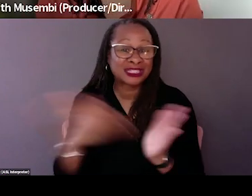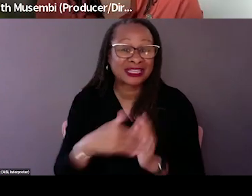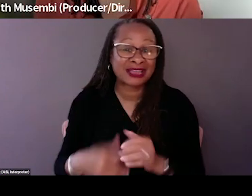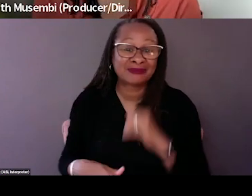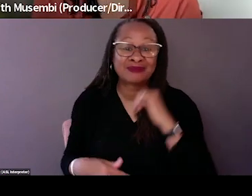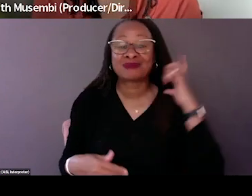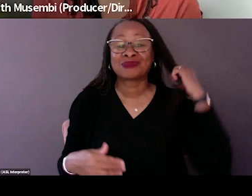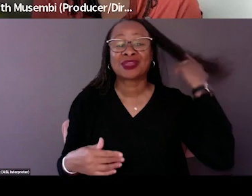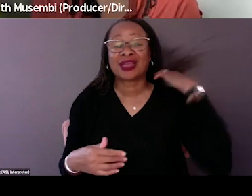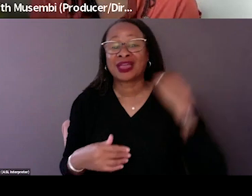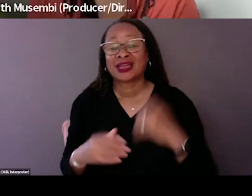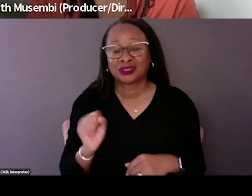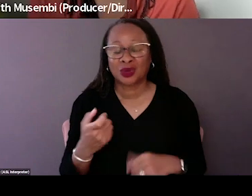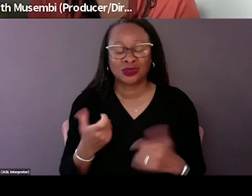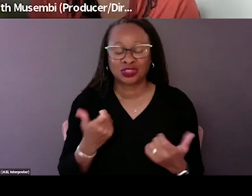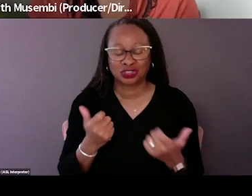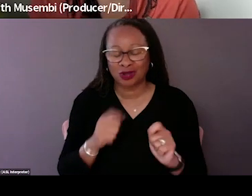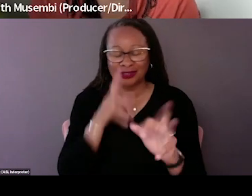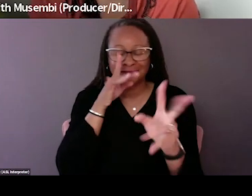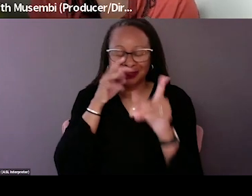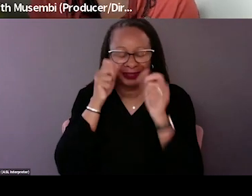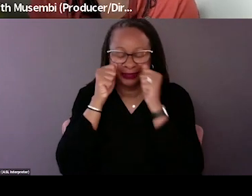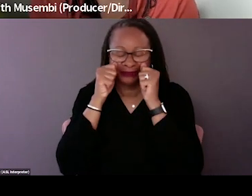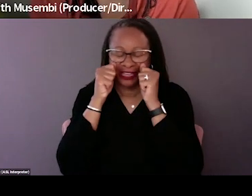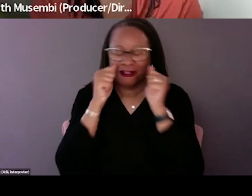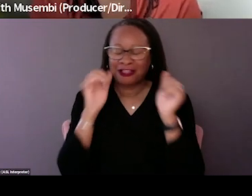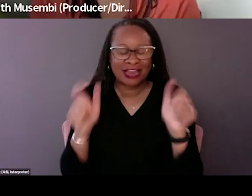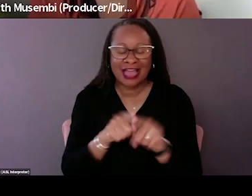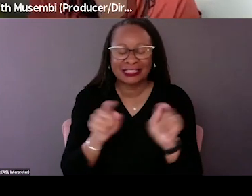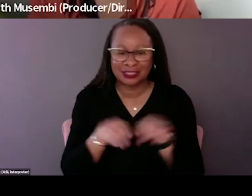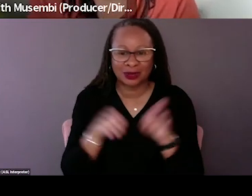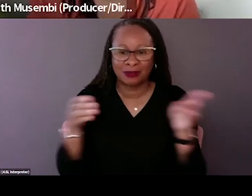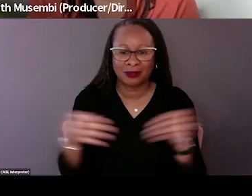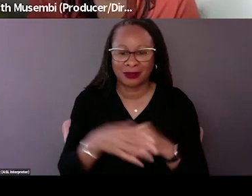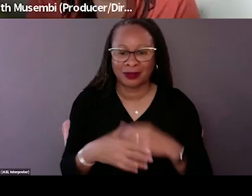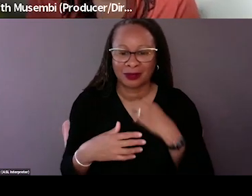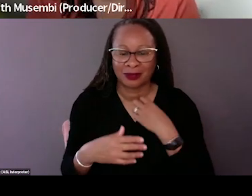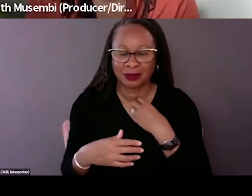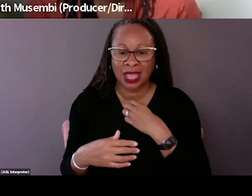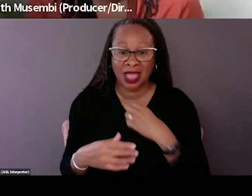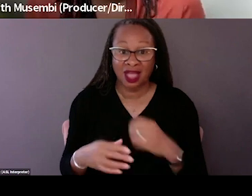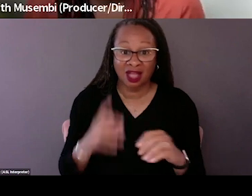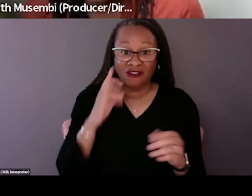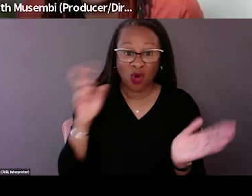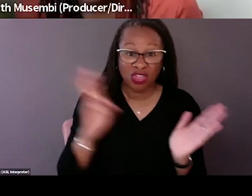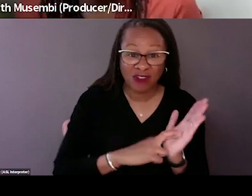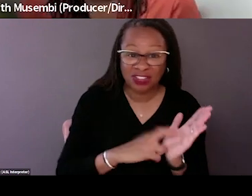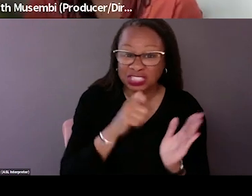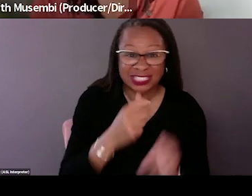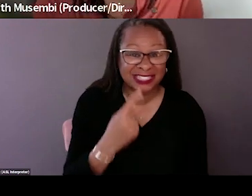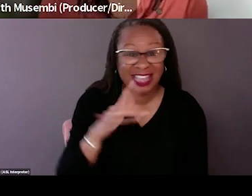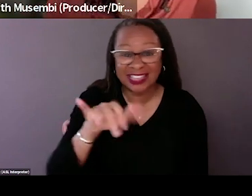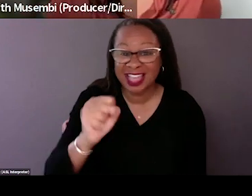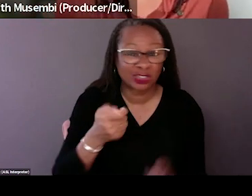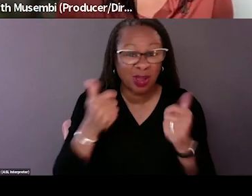to soak it all in as it's unfolding. For the record, she didn't say yes straight away then. I had to actually chase her up for her yes.